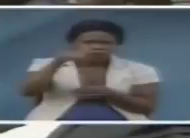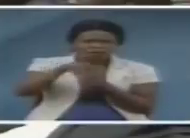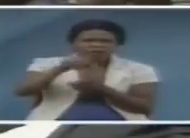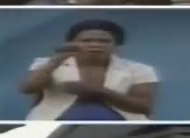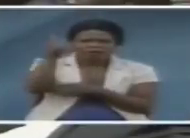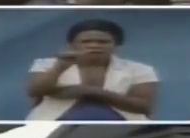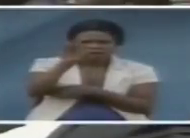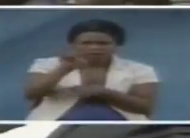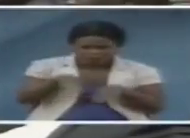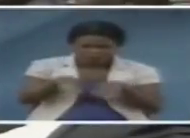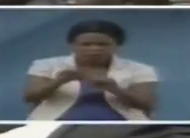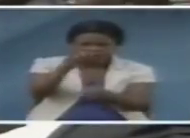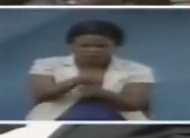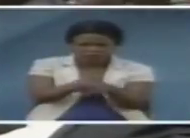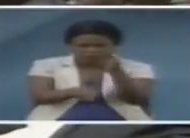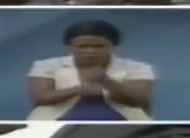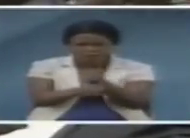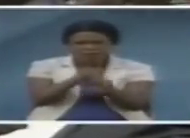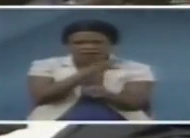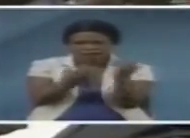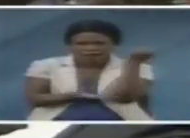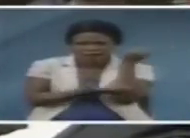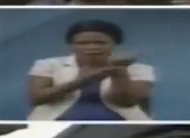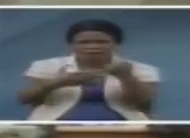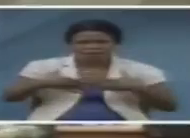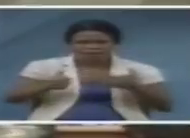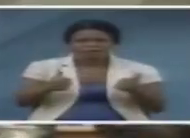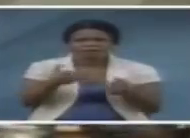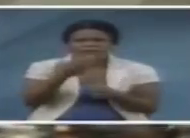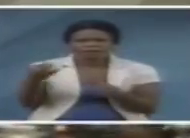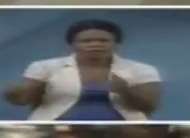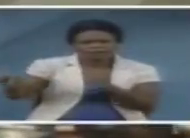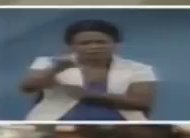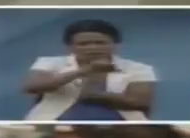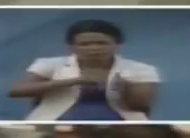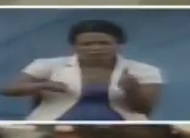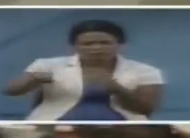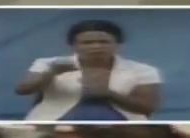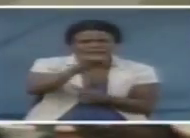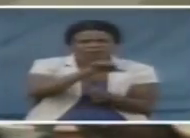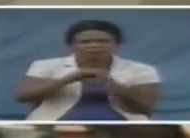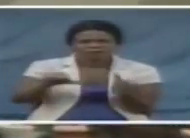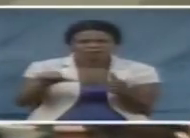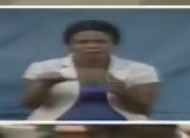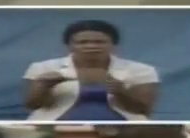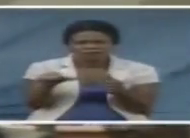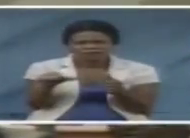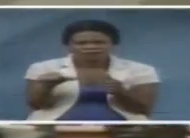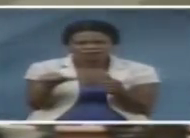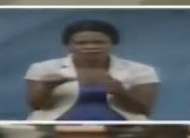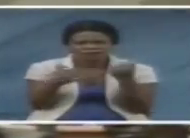services, government will in 2018 continue to construct and upgrade health facilities